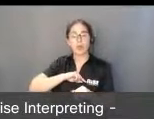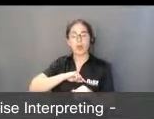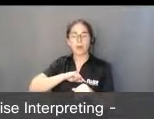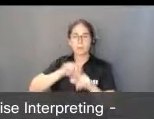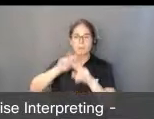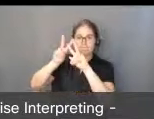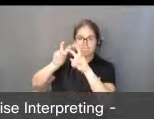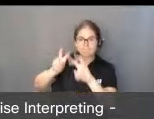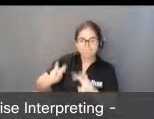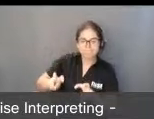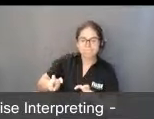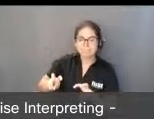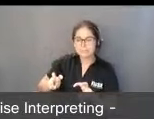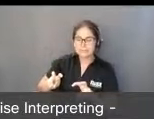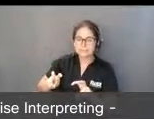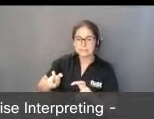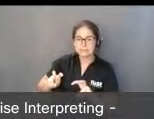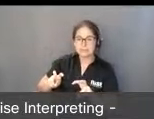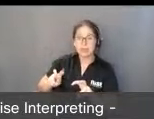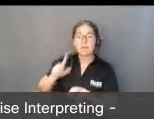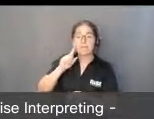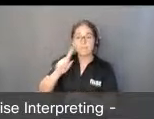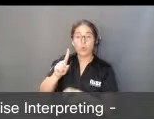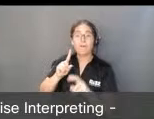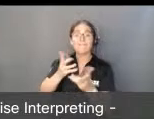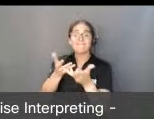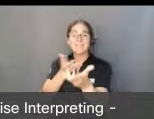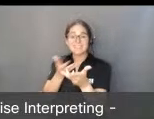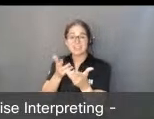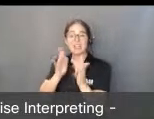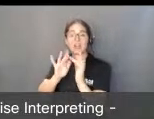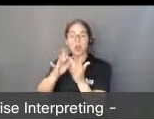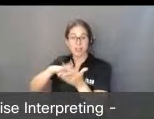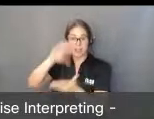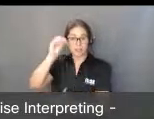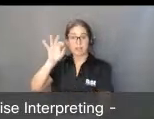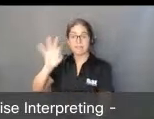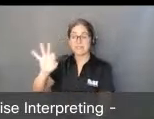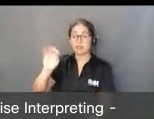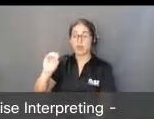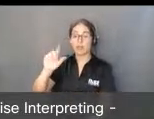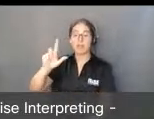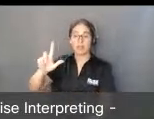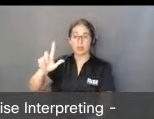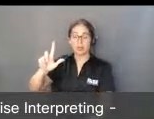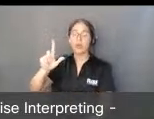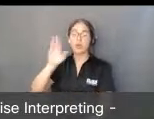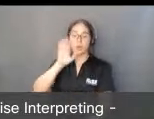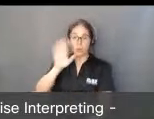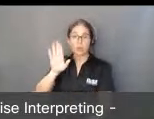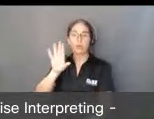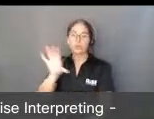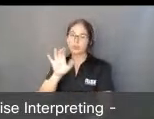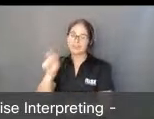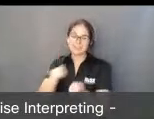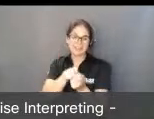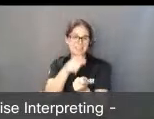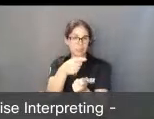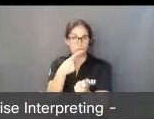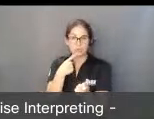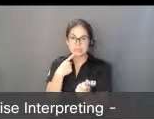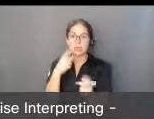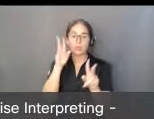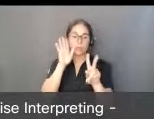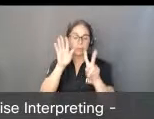we implement facilitated online learning, we will be looking to do absolutely what you said. What kinds of improvements can we